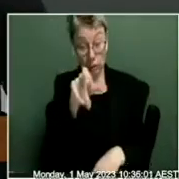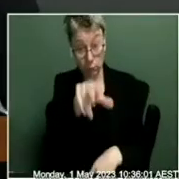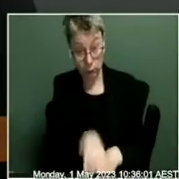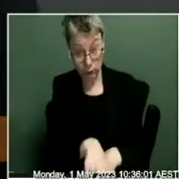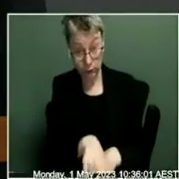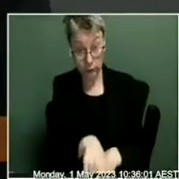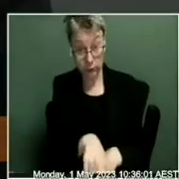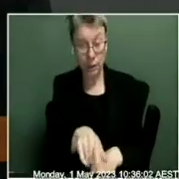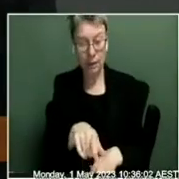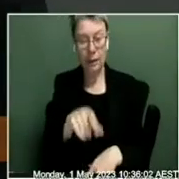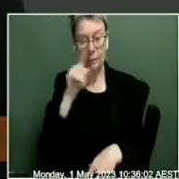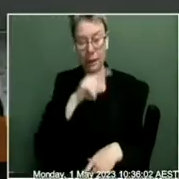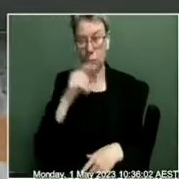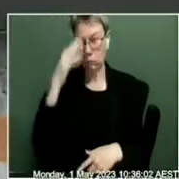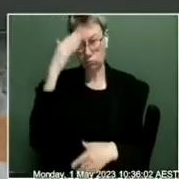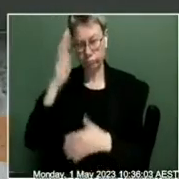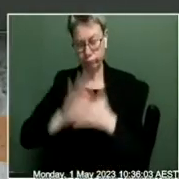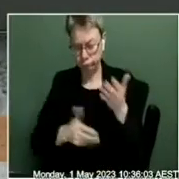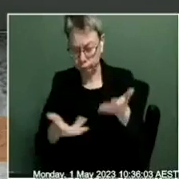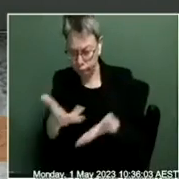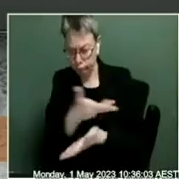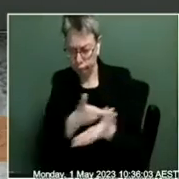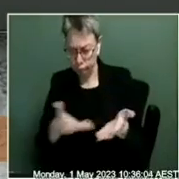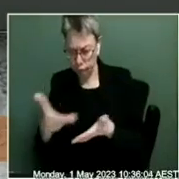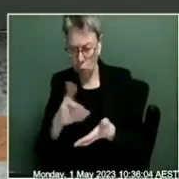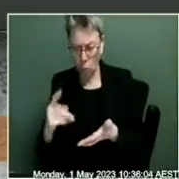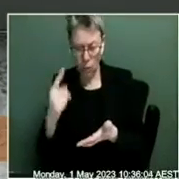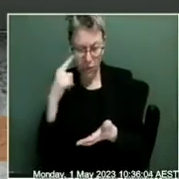And for the witnesses, that should be tab 7.